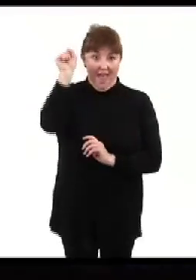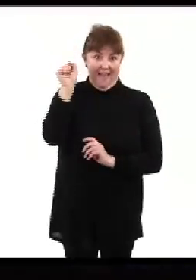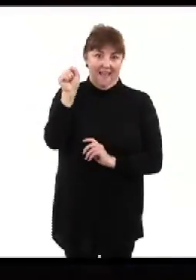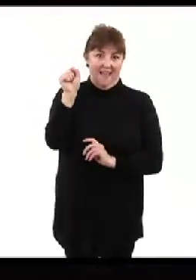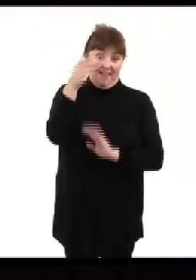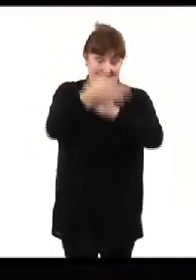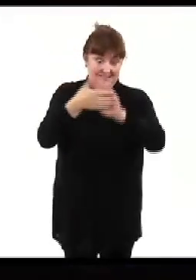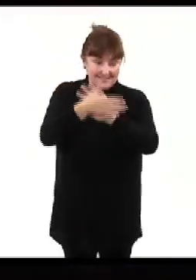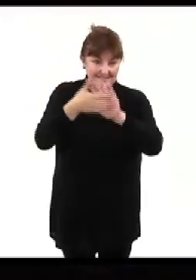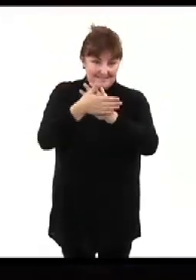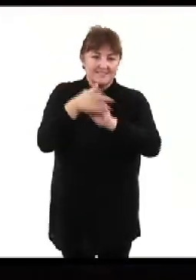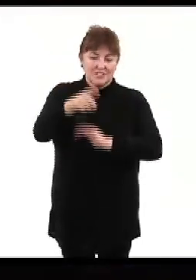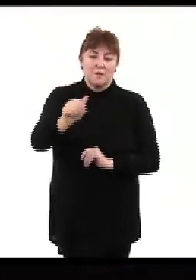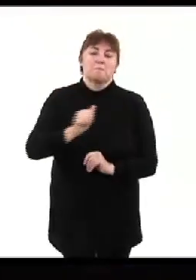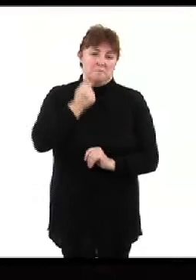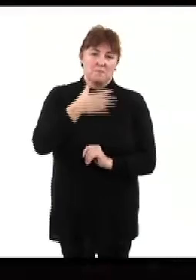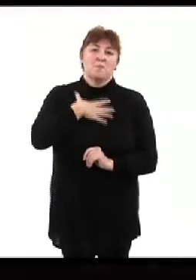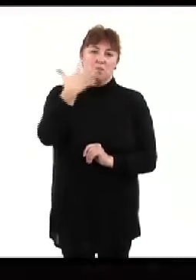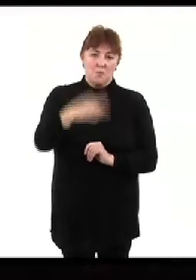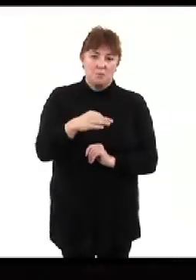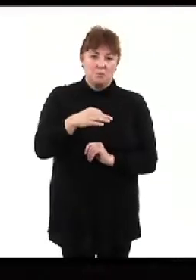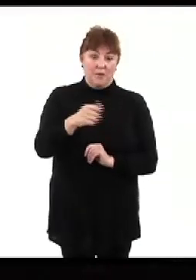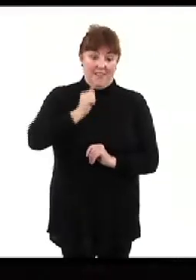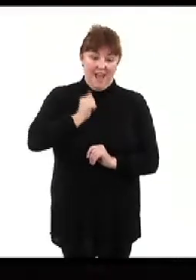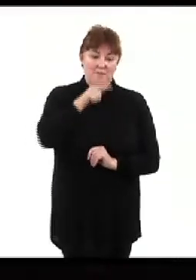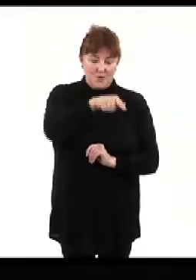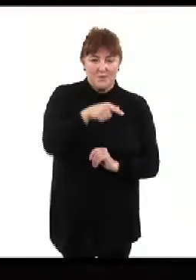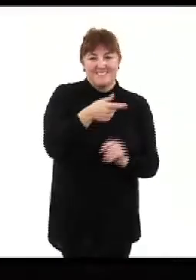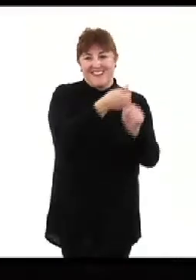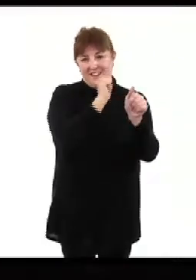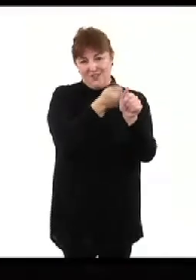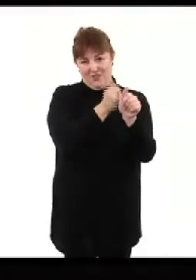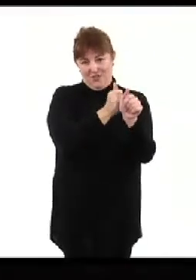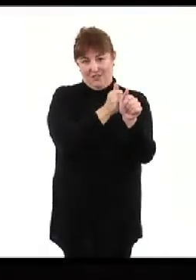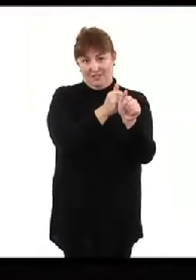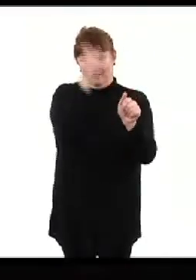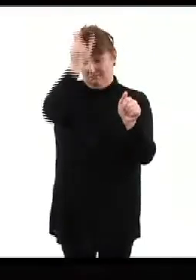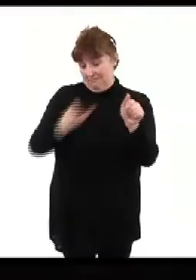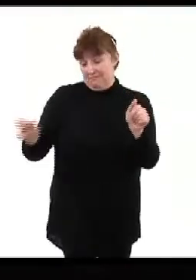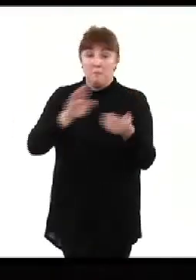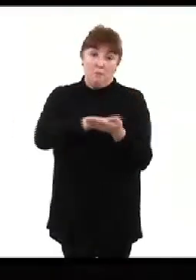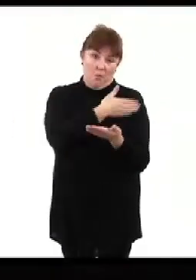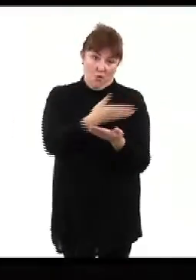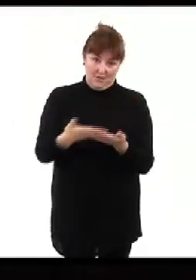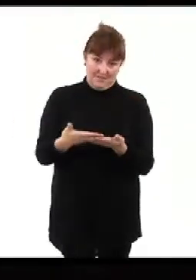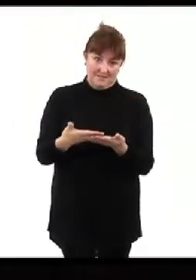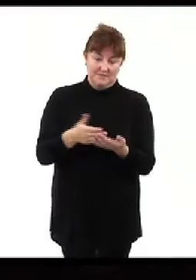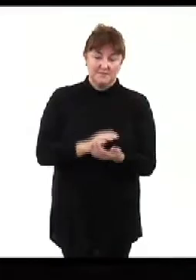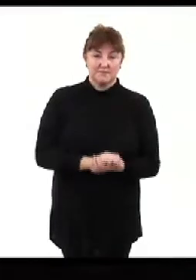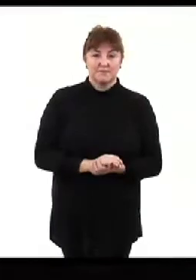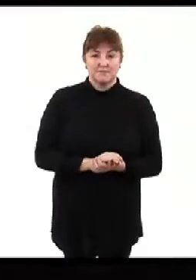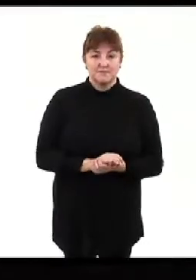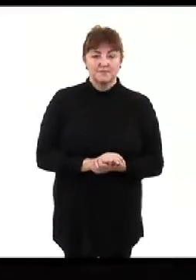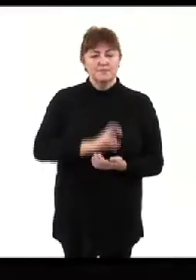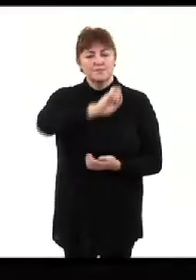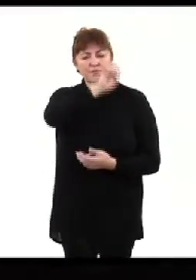Okay. The other take-home message is that the brain is really organized for language, not for speech. What the brain cares